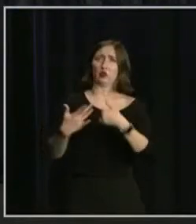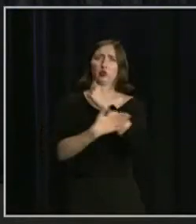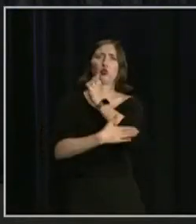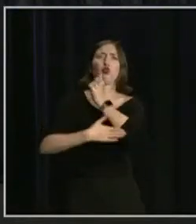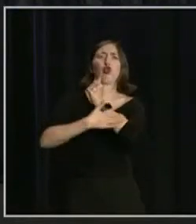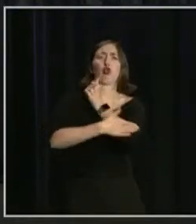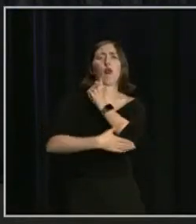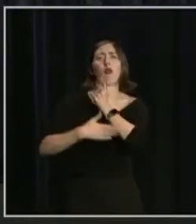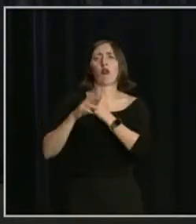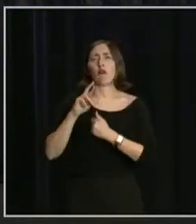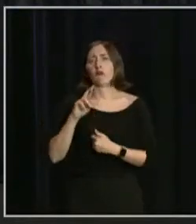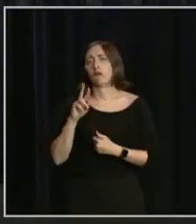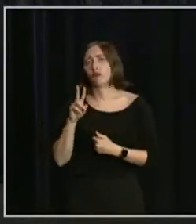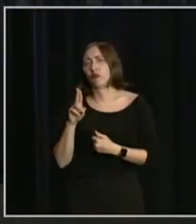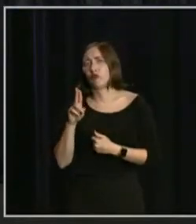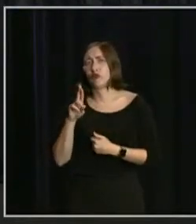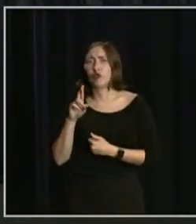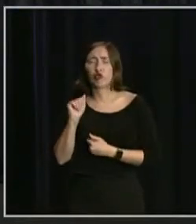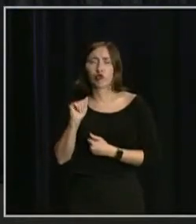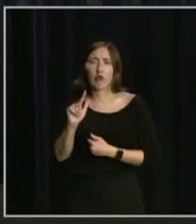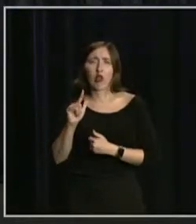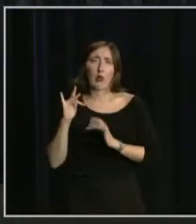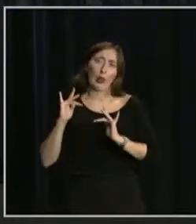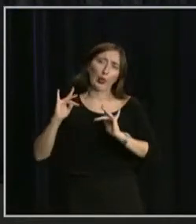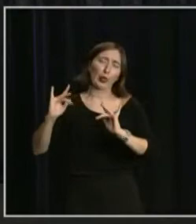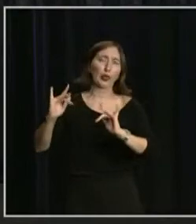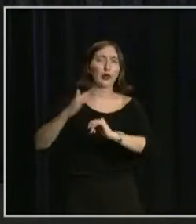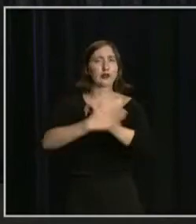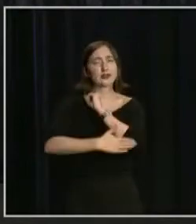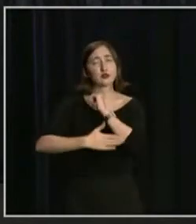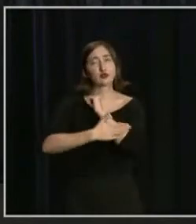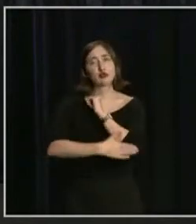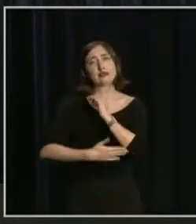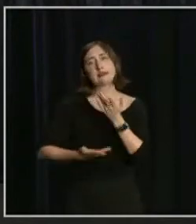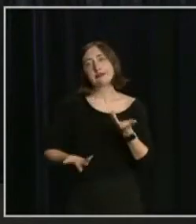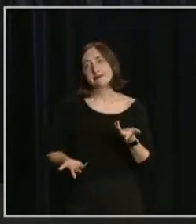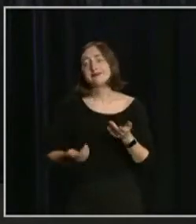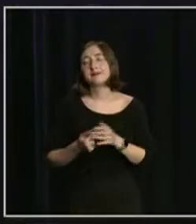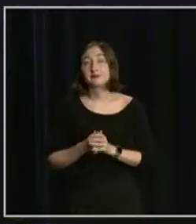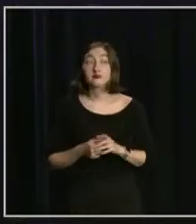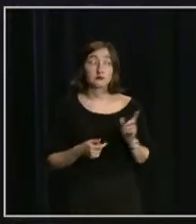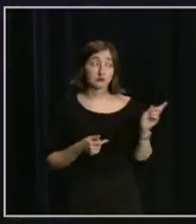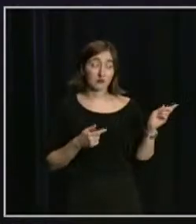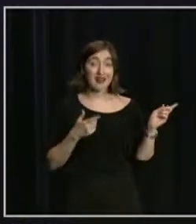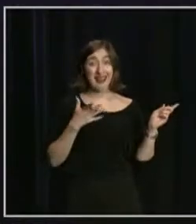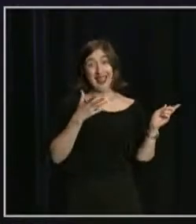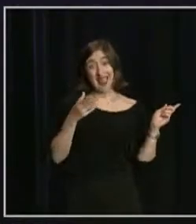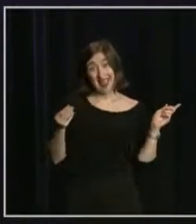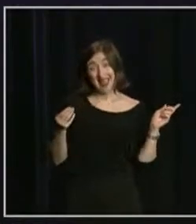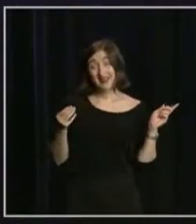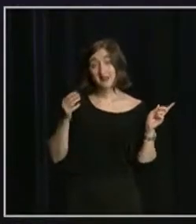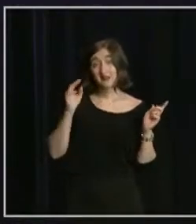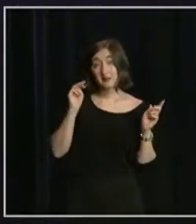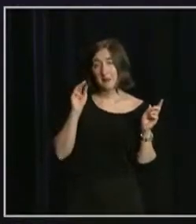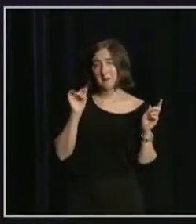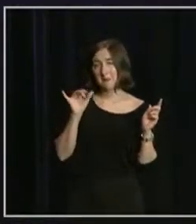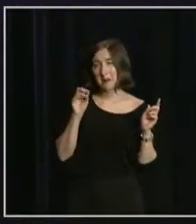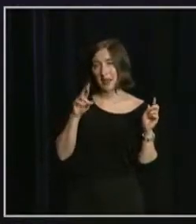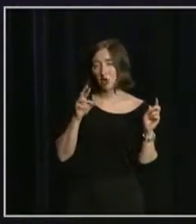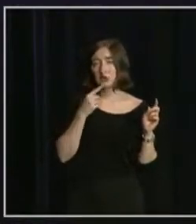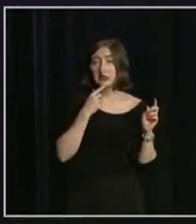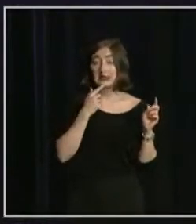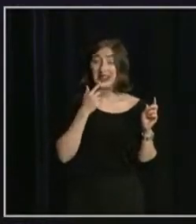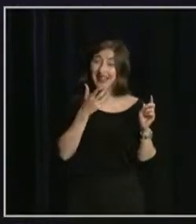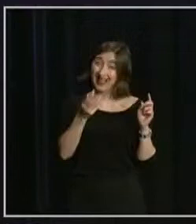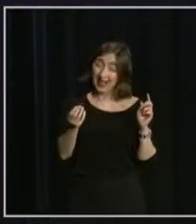requested, STRAC has requested, I think, 2,000 nurses. We've received a little over 600,